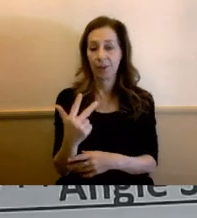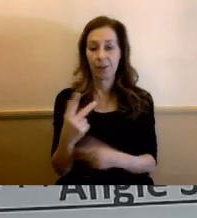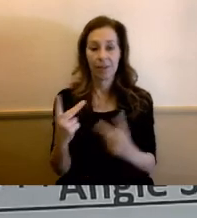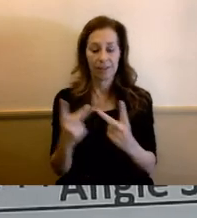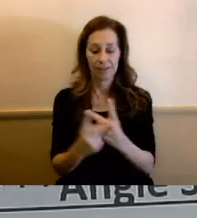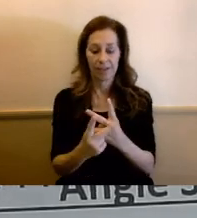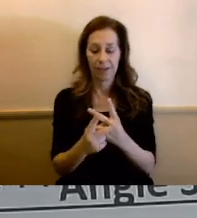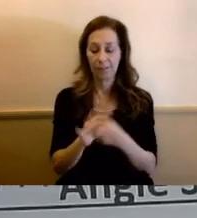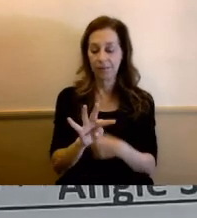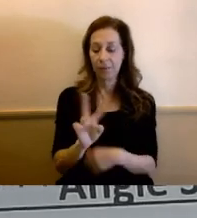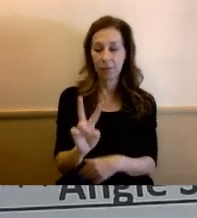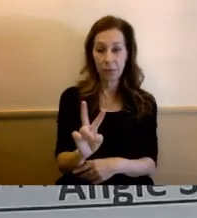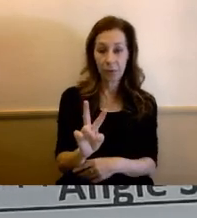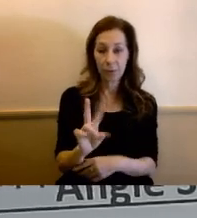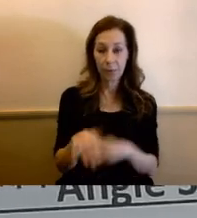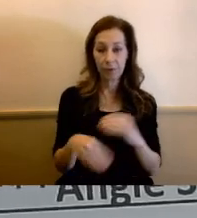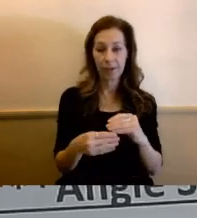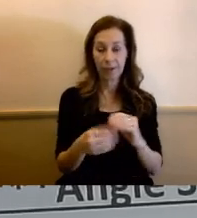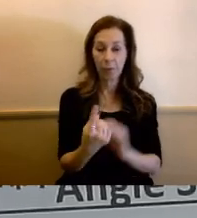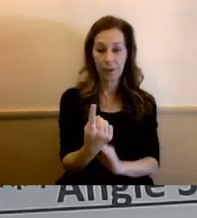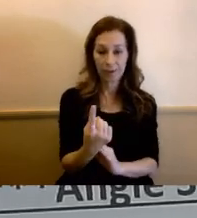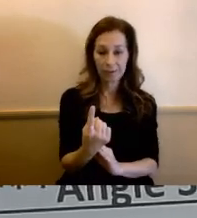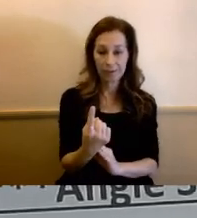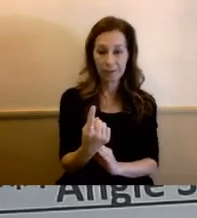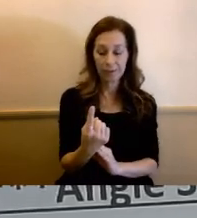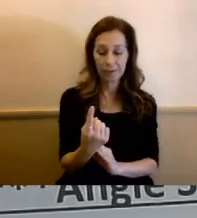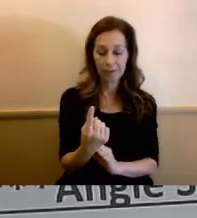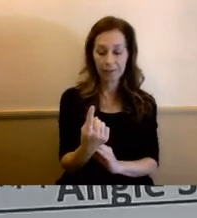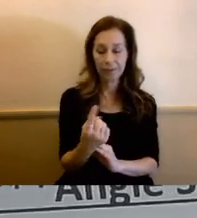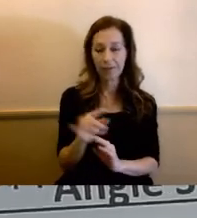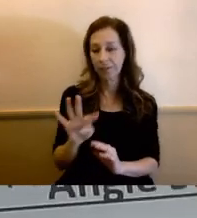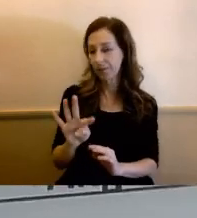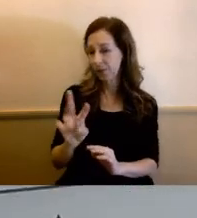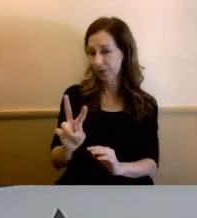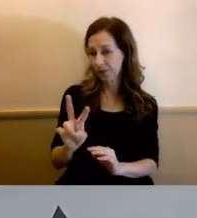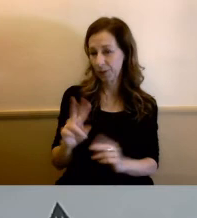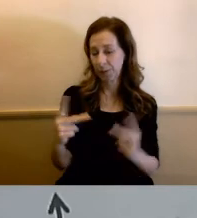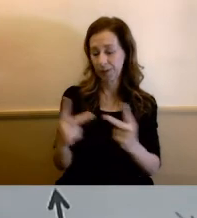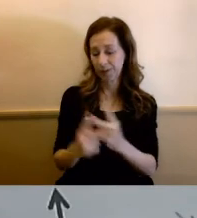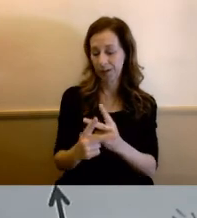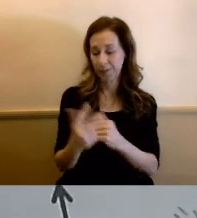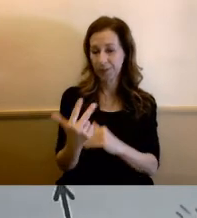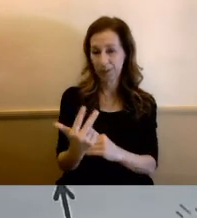42 plus 1, 42 times 3,